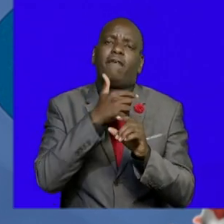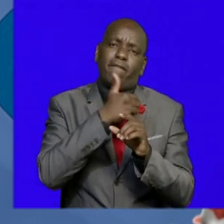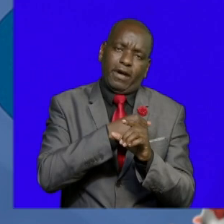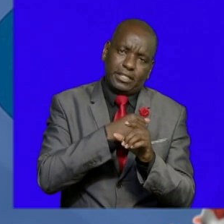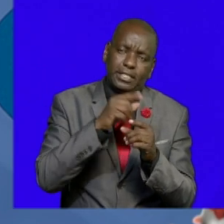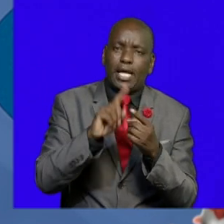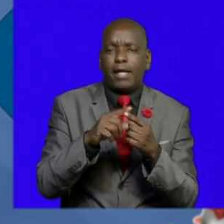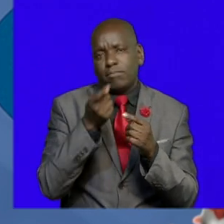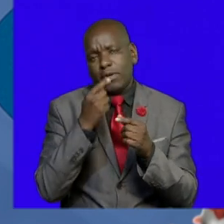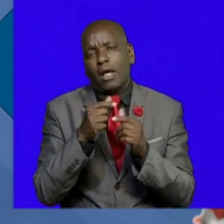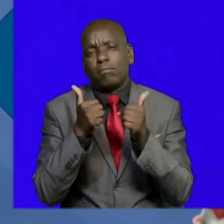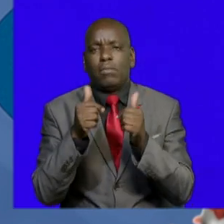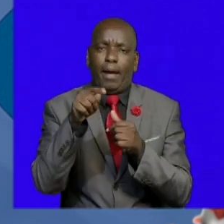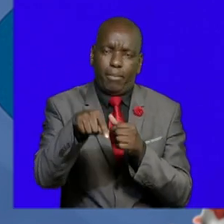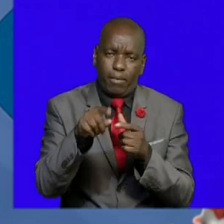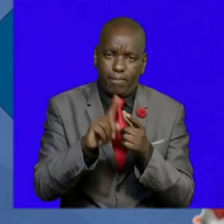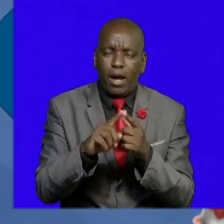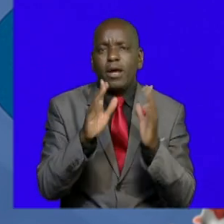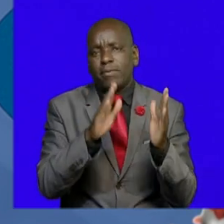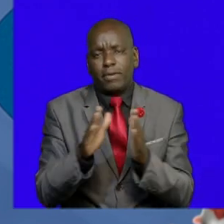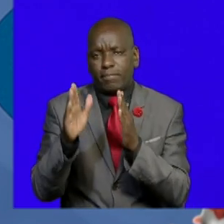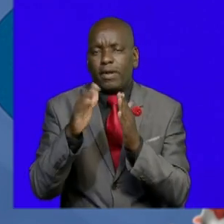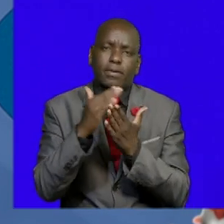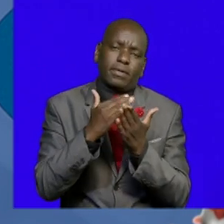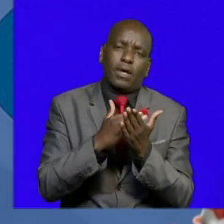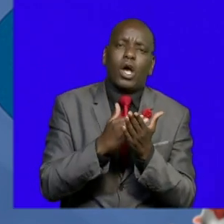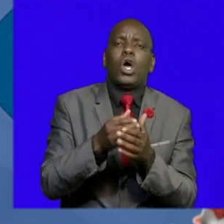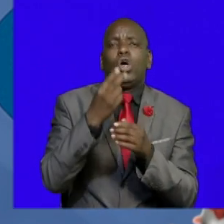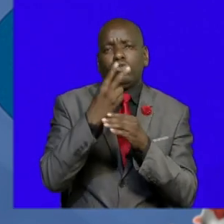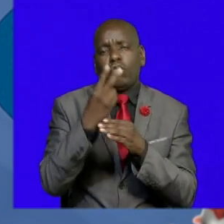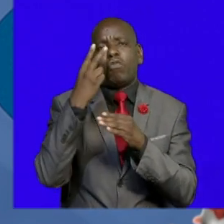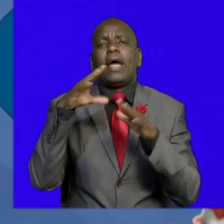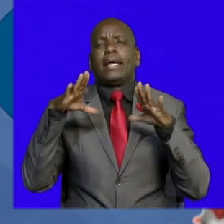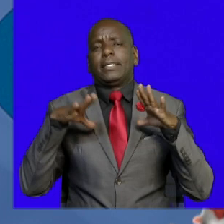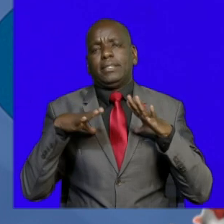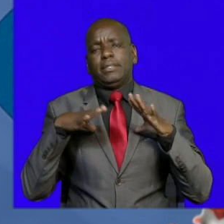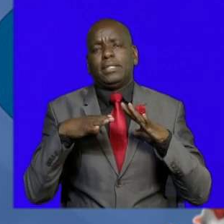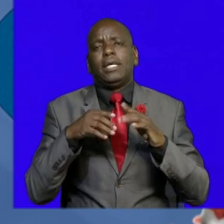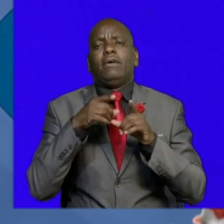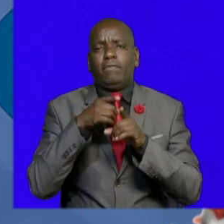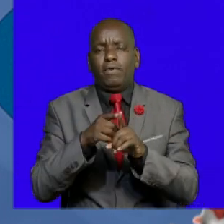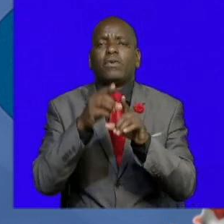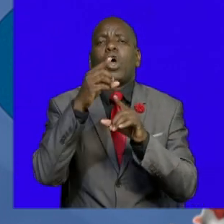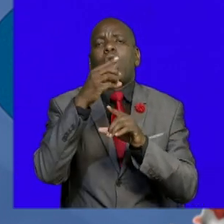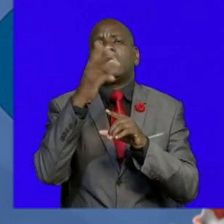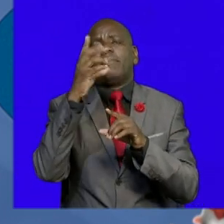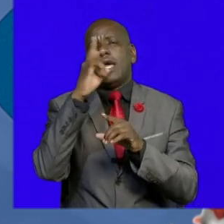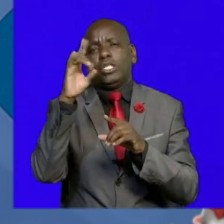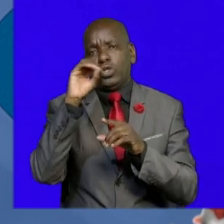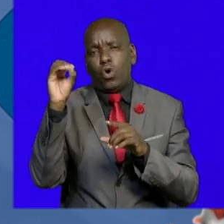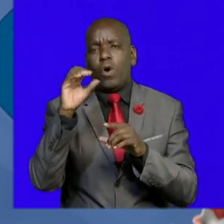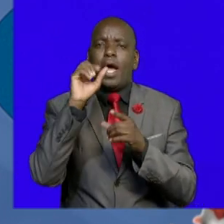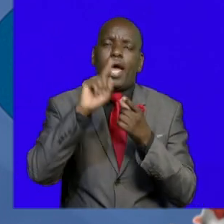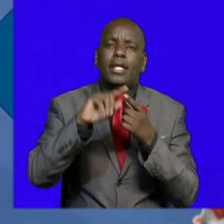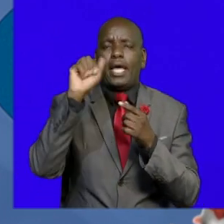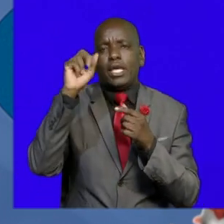strategic framework now in place. The framework covers 12 key strategic areas in line with the WHO and the